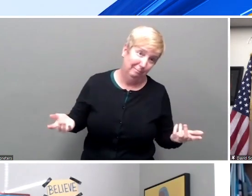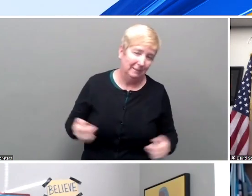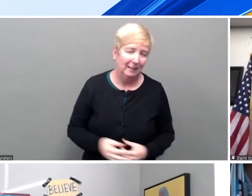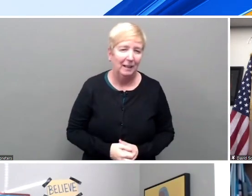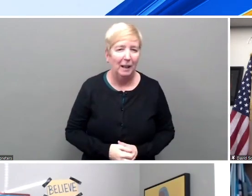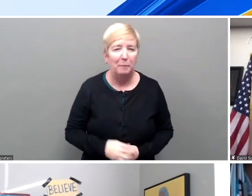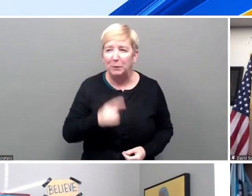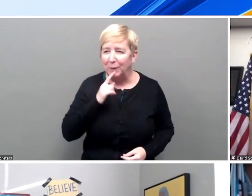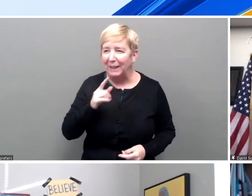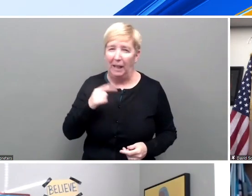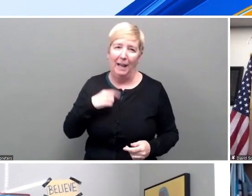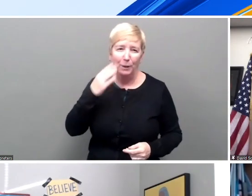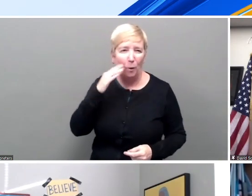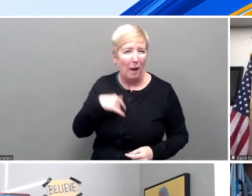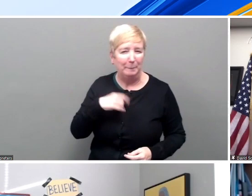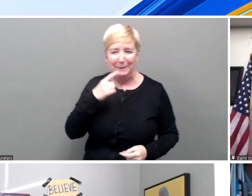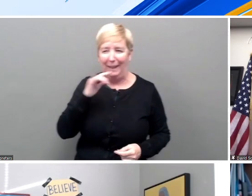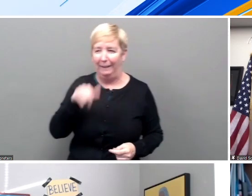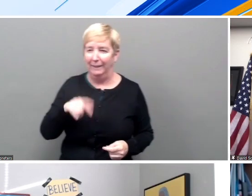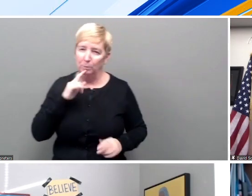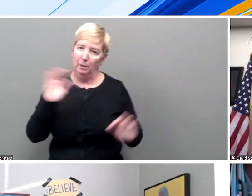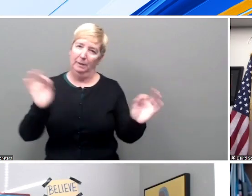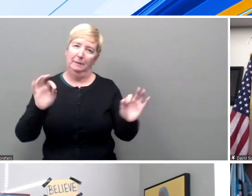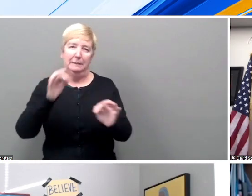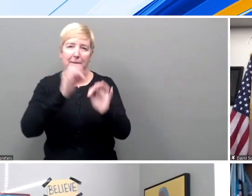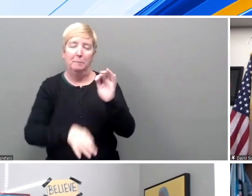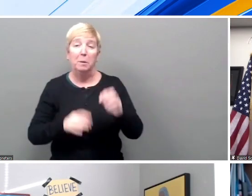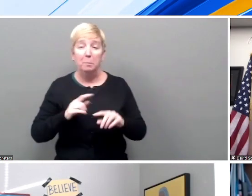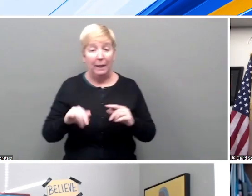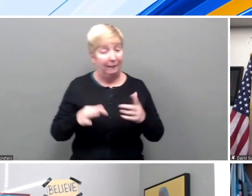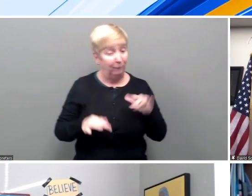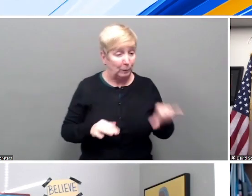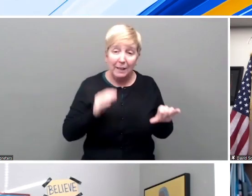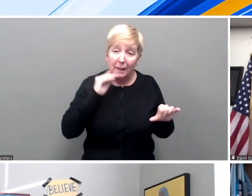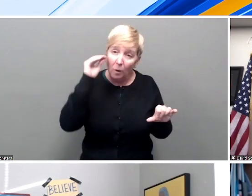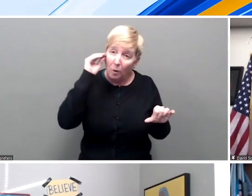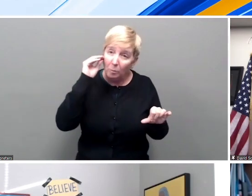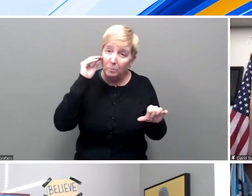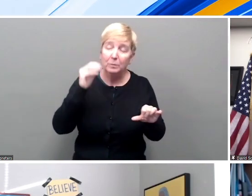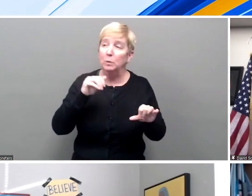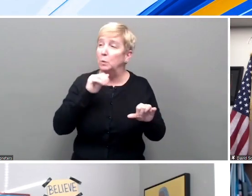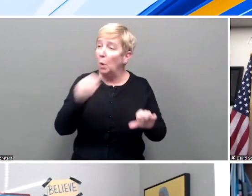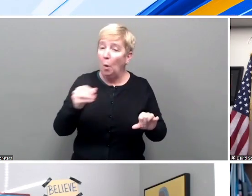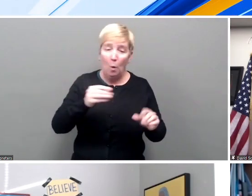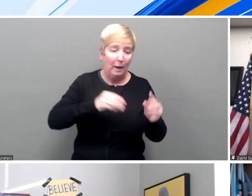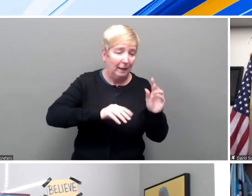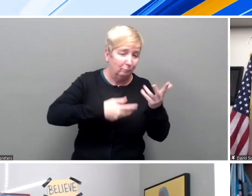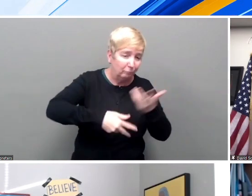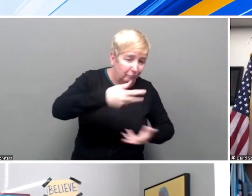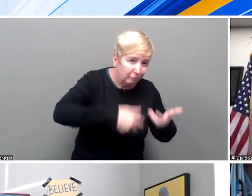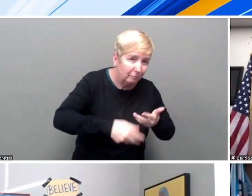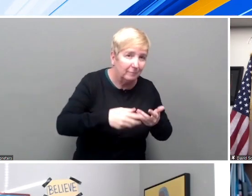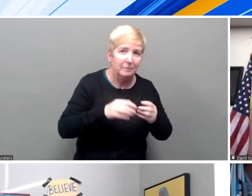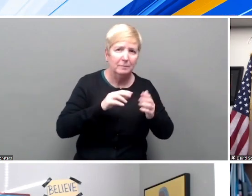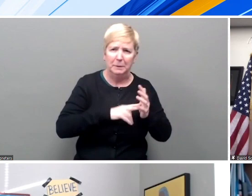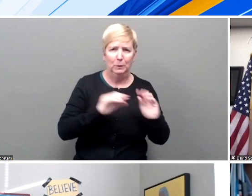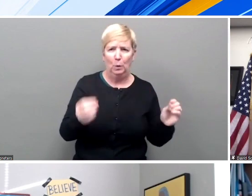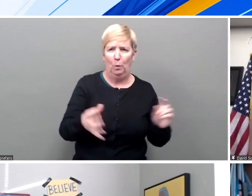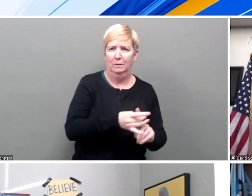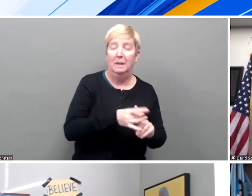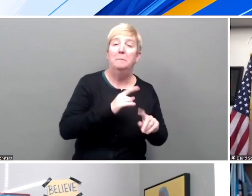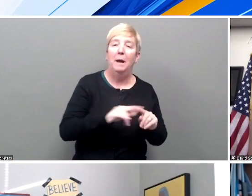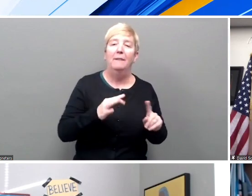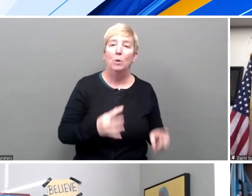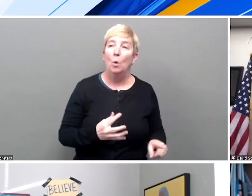really simplifying this or oversimplifying it, but if you are out and about and you have a lot of